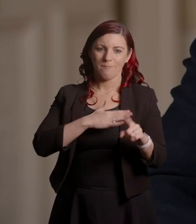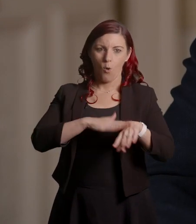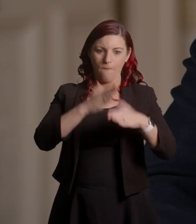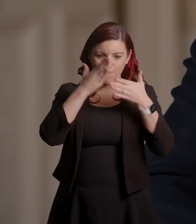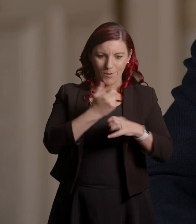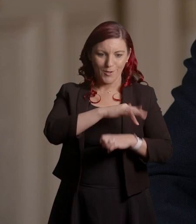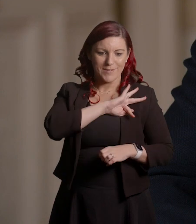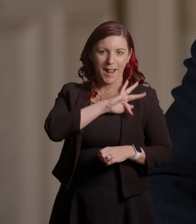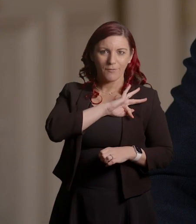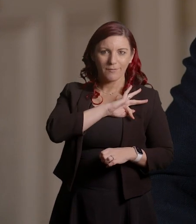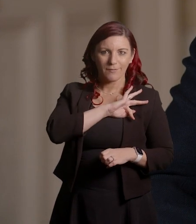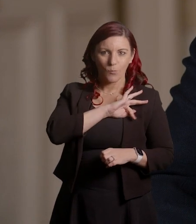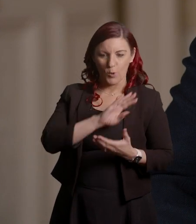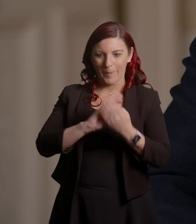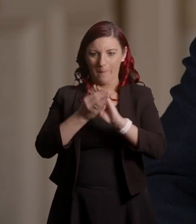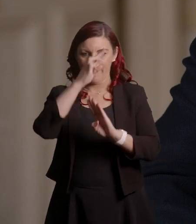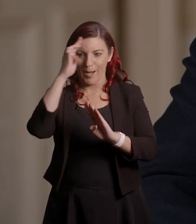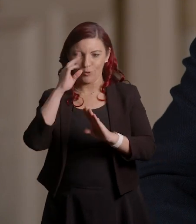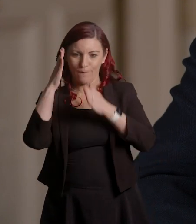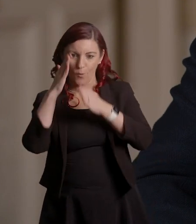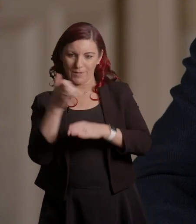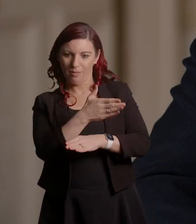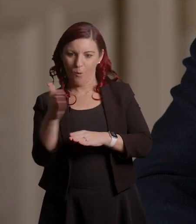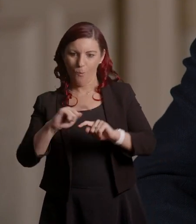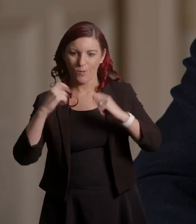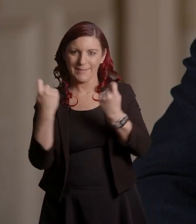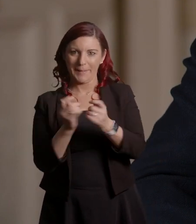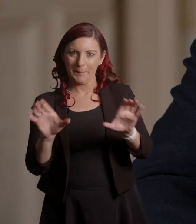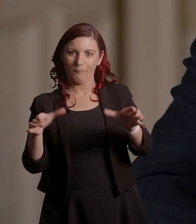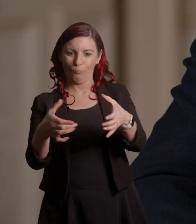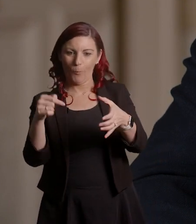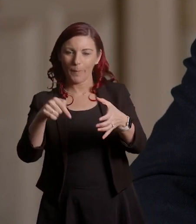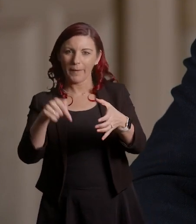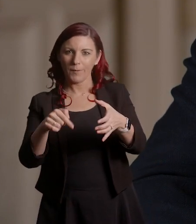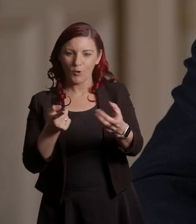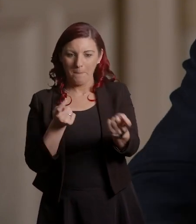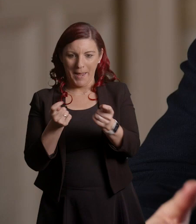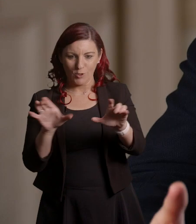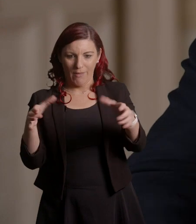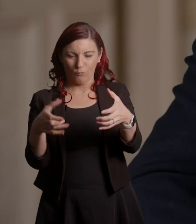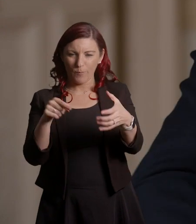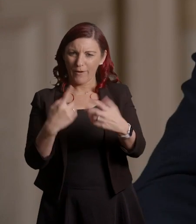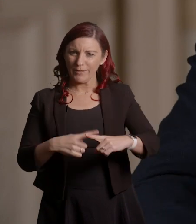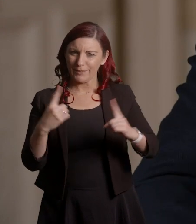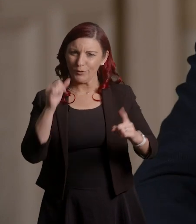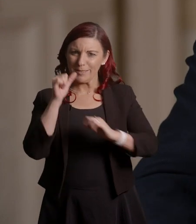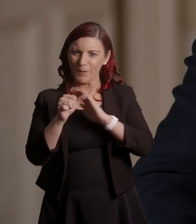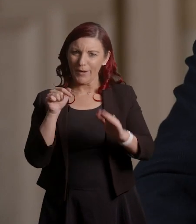after yourself, and it's very different when you're sort of managing a group,